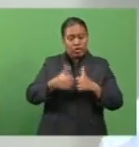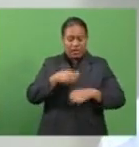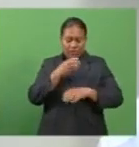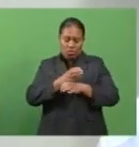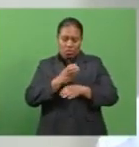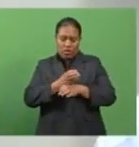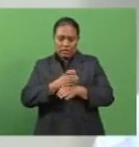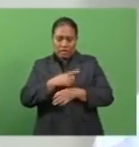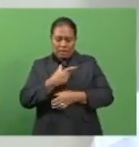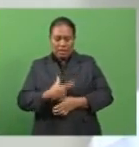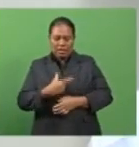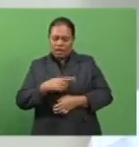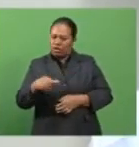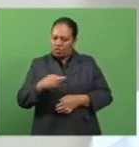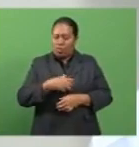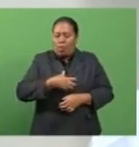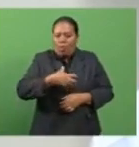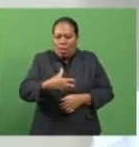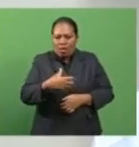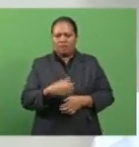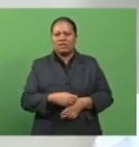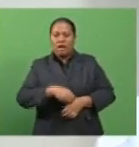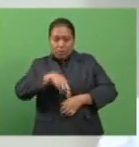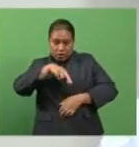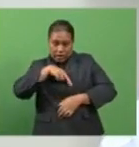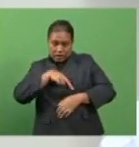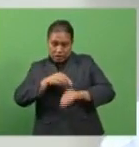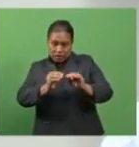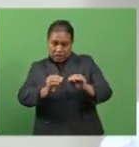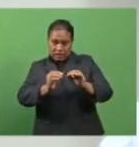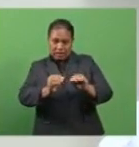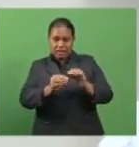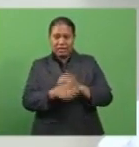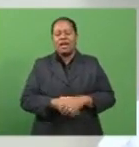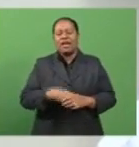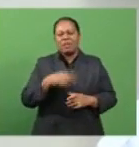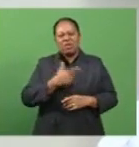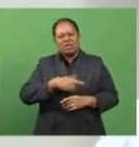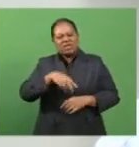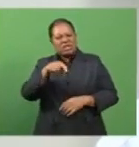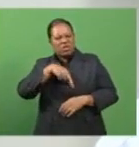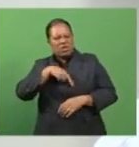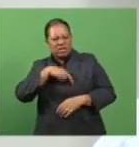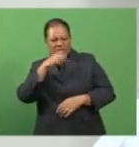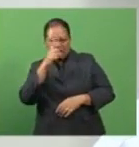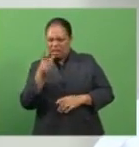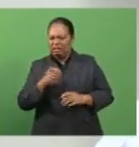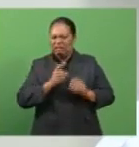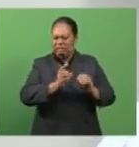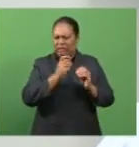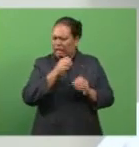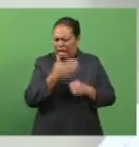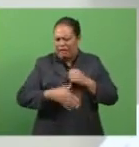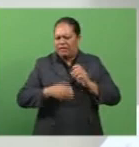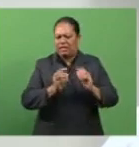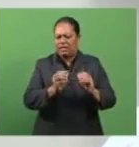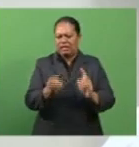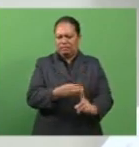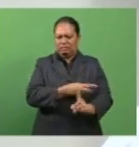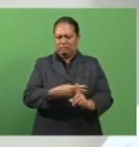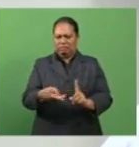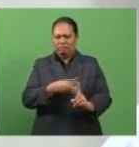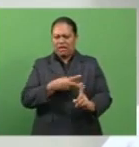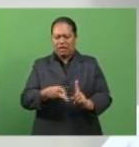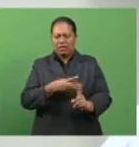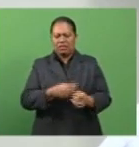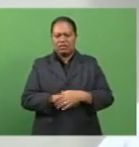Yes, more needs to be done, but I'll start with religious teachings, and I don't think any religion teaches violence, so anyone involved should face the